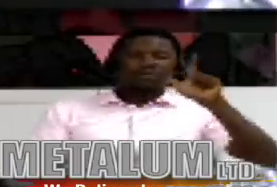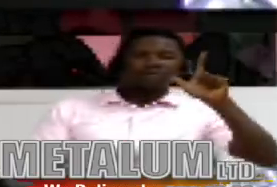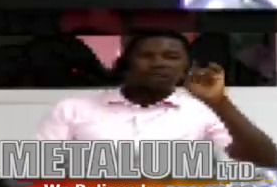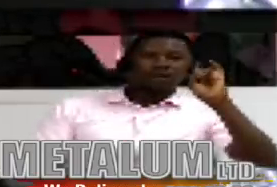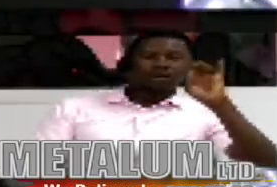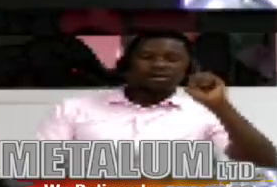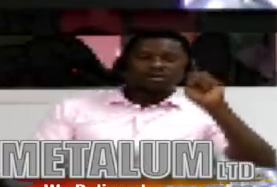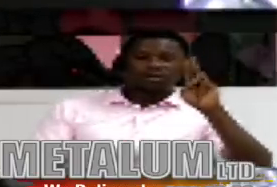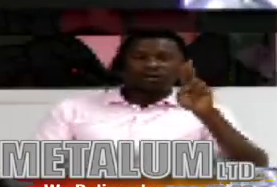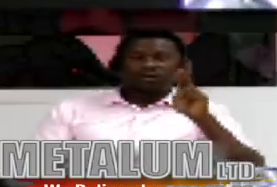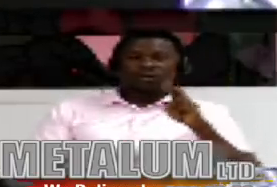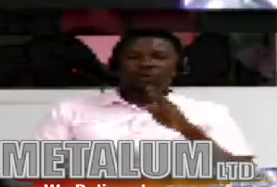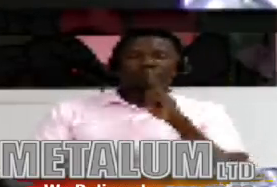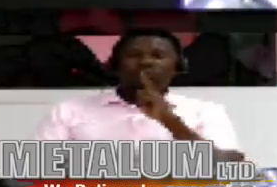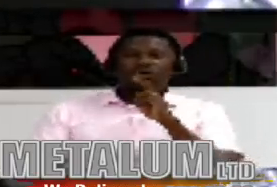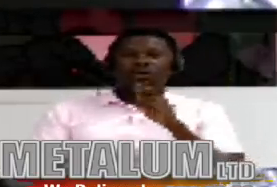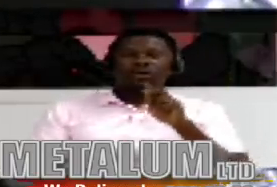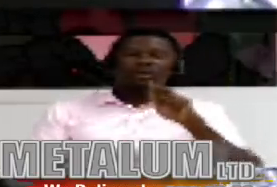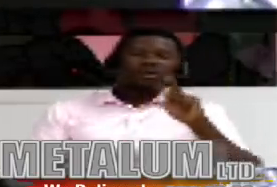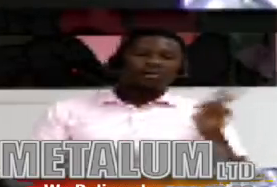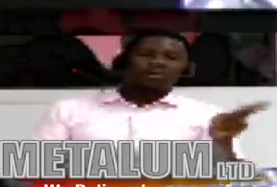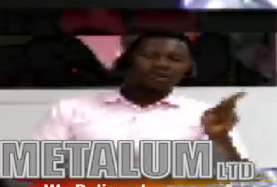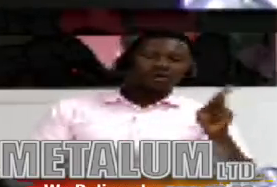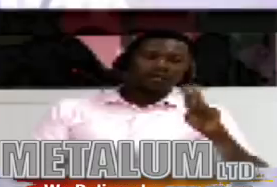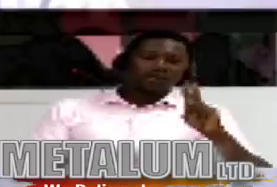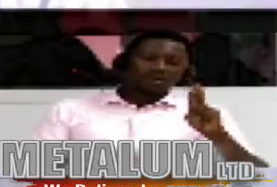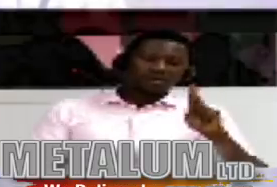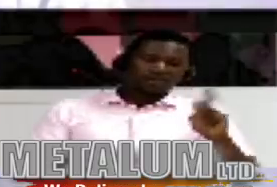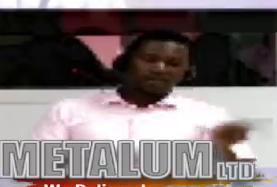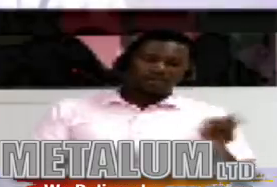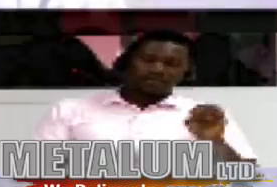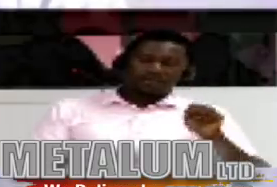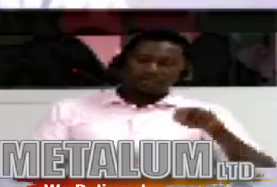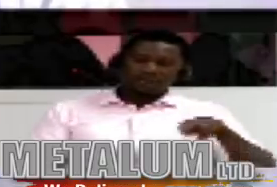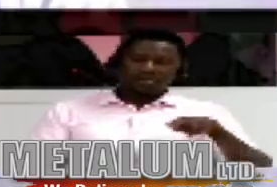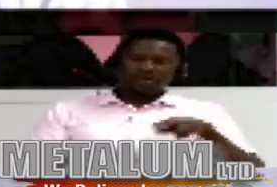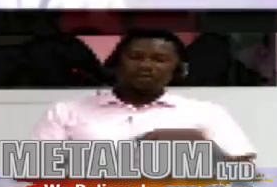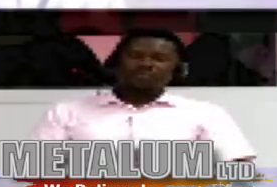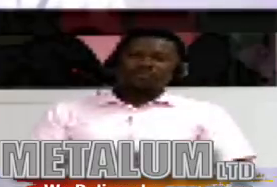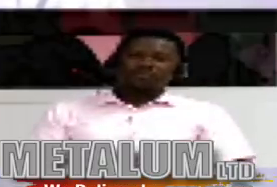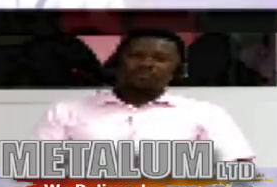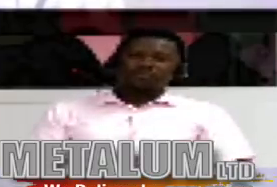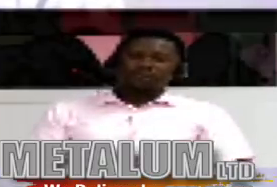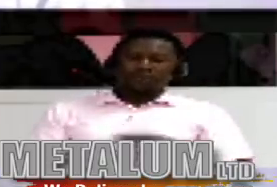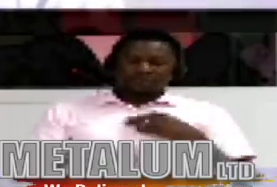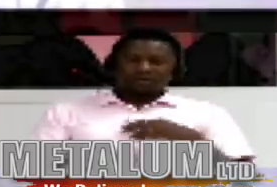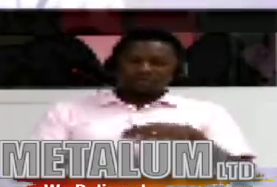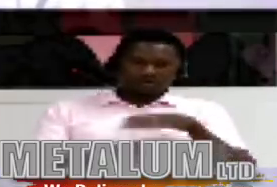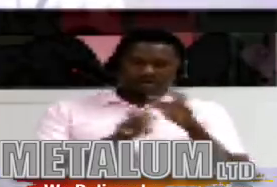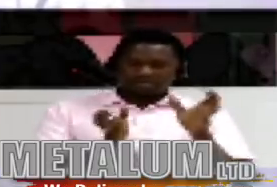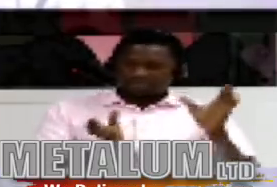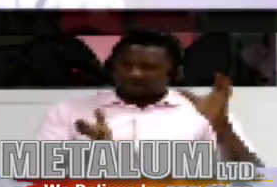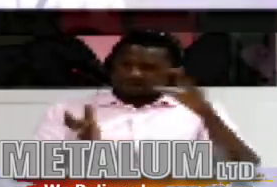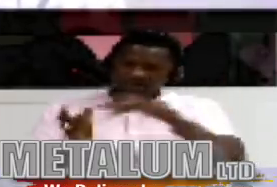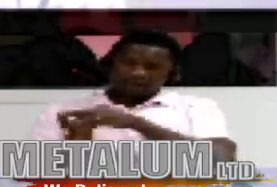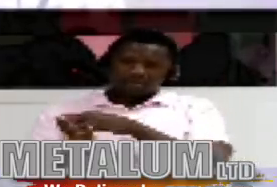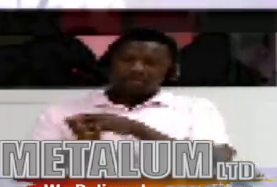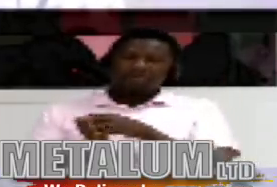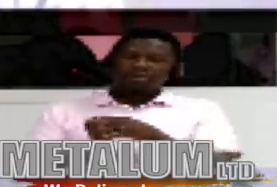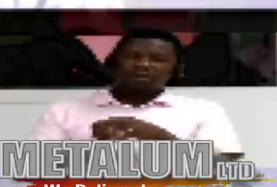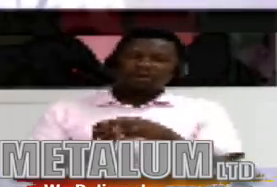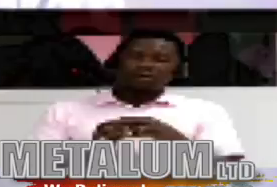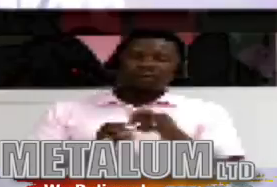Yes, the sub-union president. Yes. And then we convene an emergency